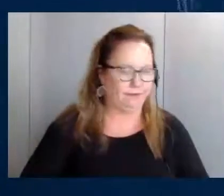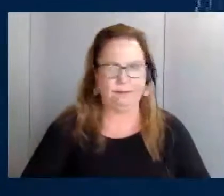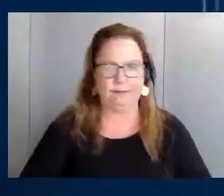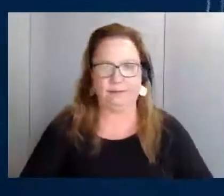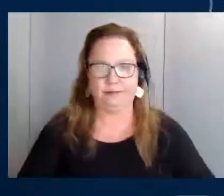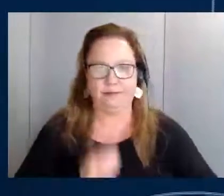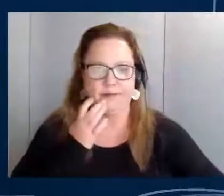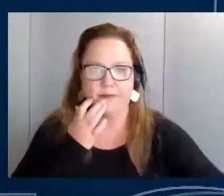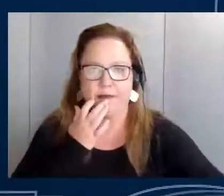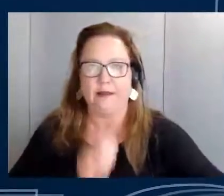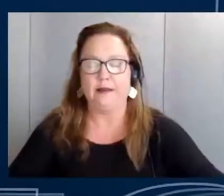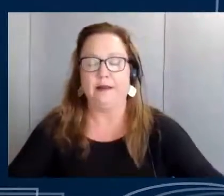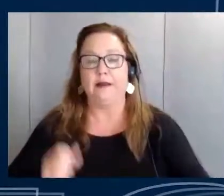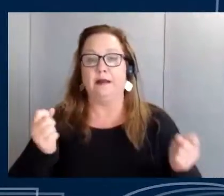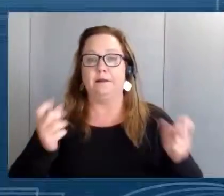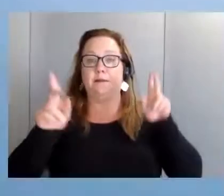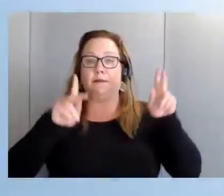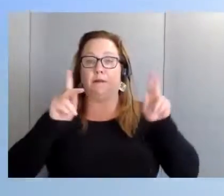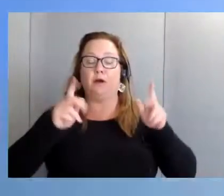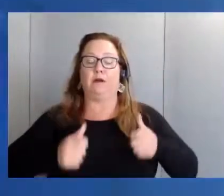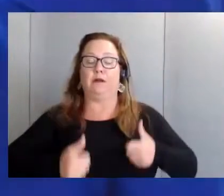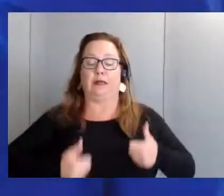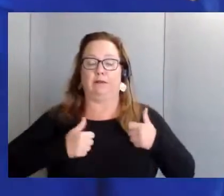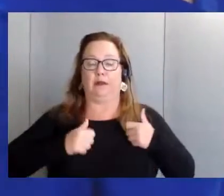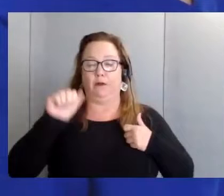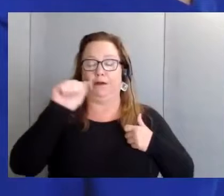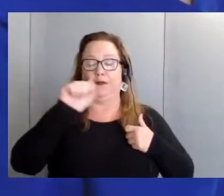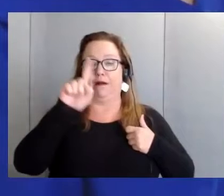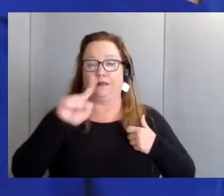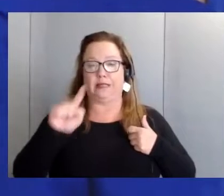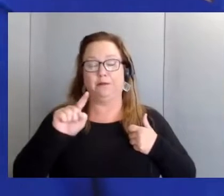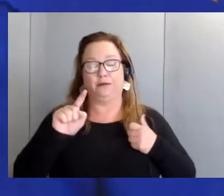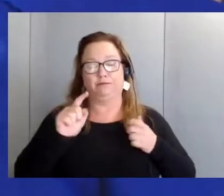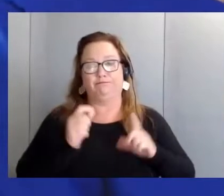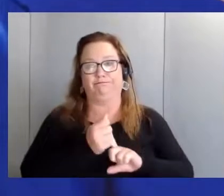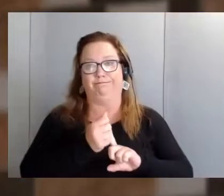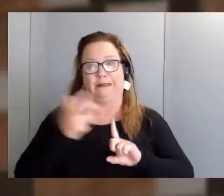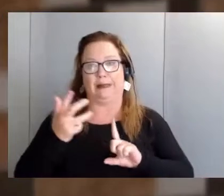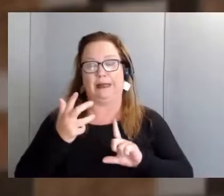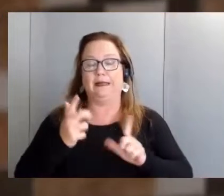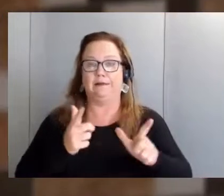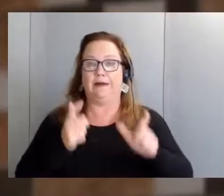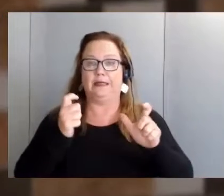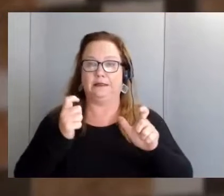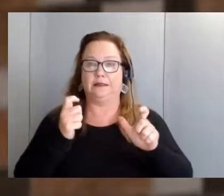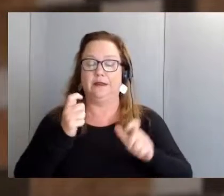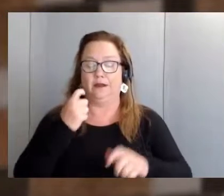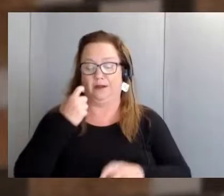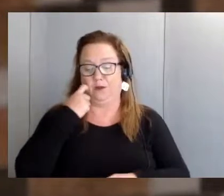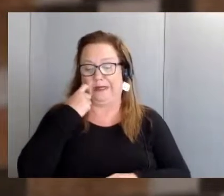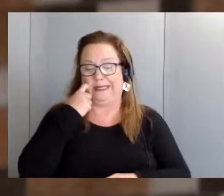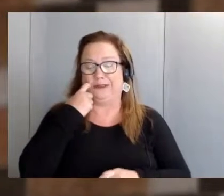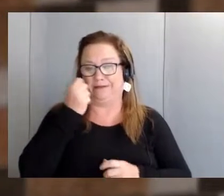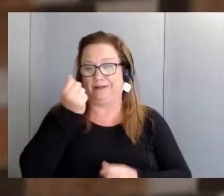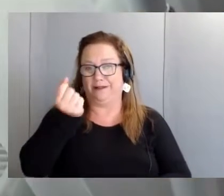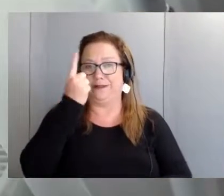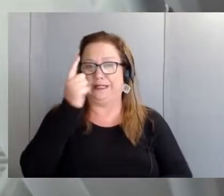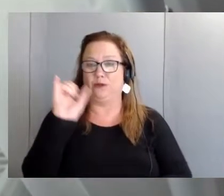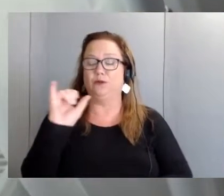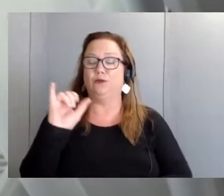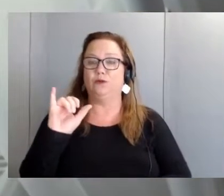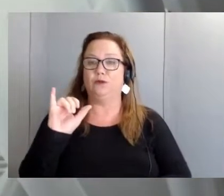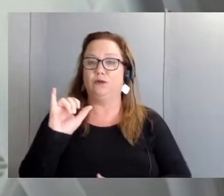The number of Americans living with Alzheimer's is growing, and it's growing fast, but so is the research to better understand and treat